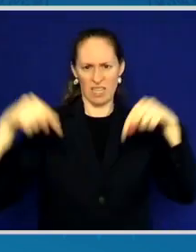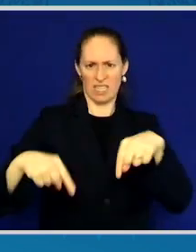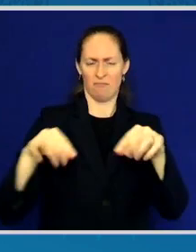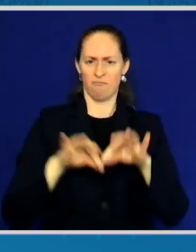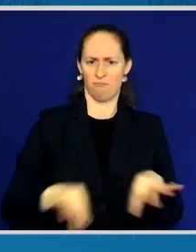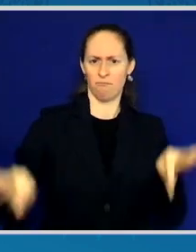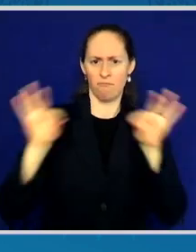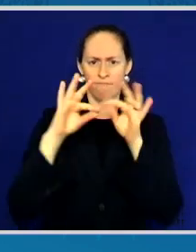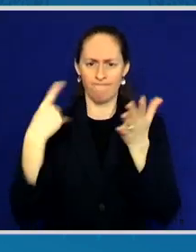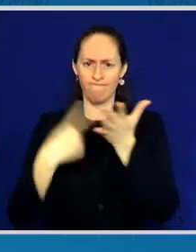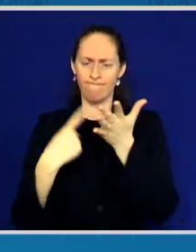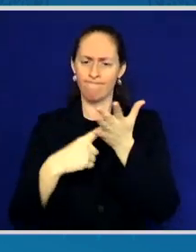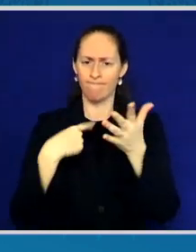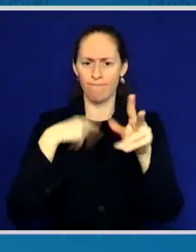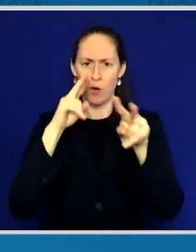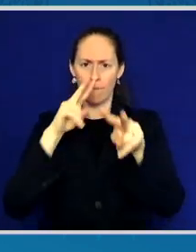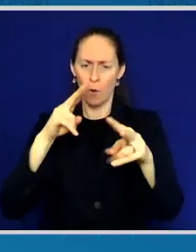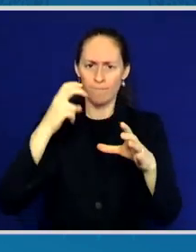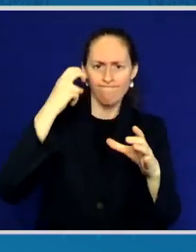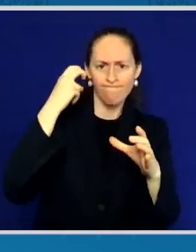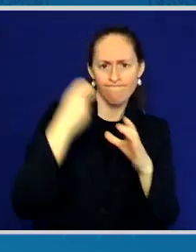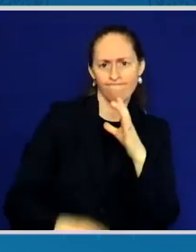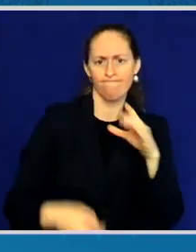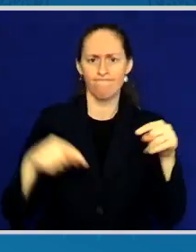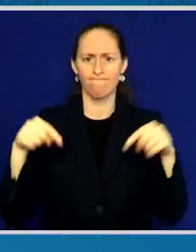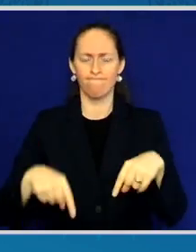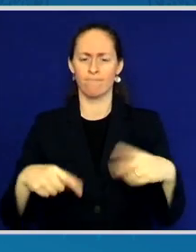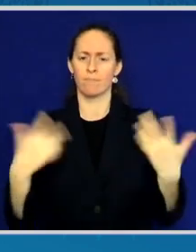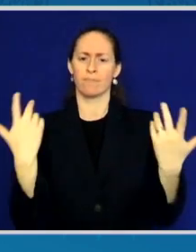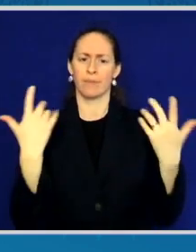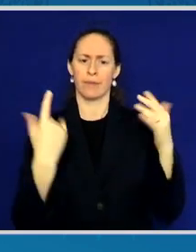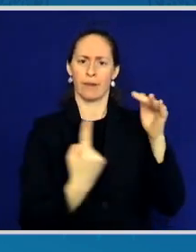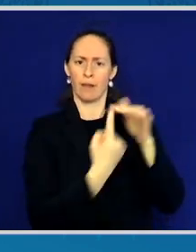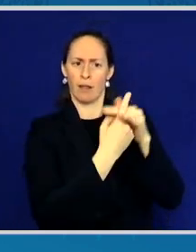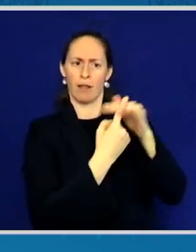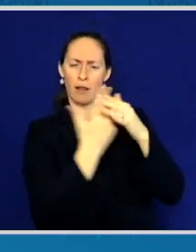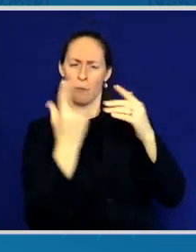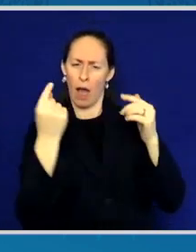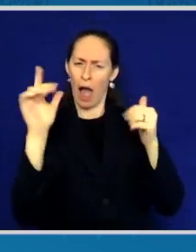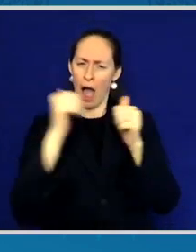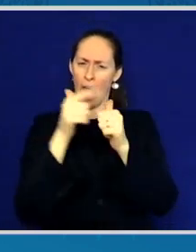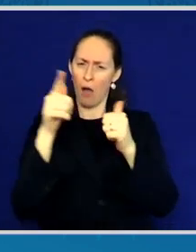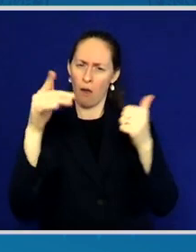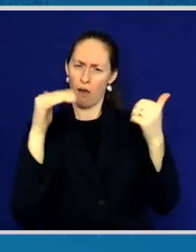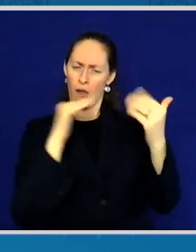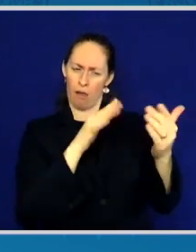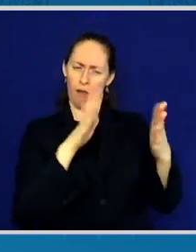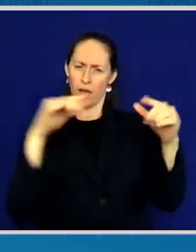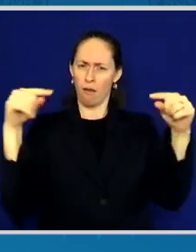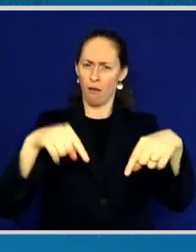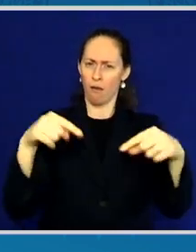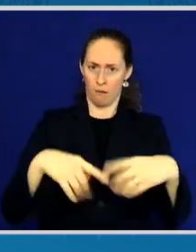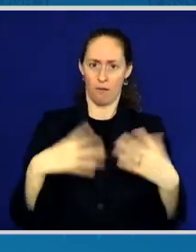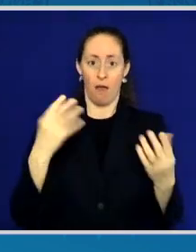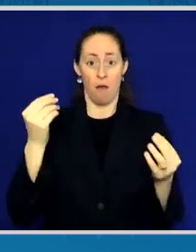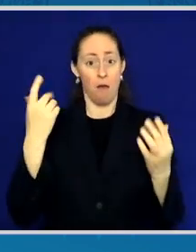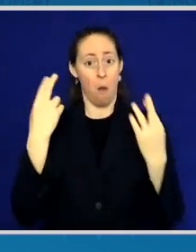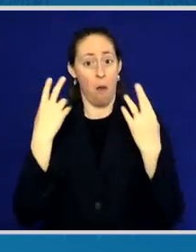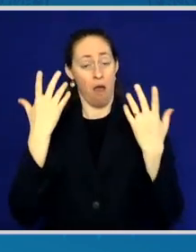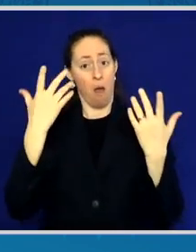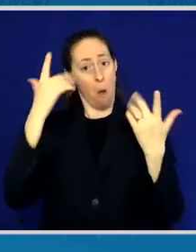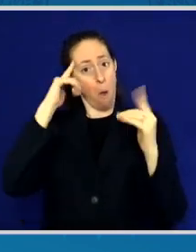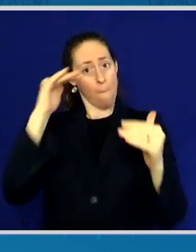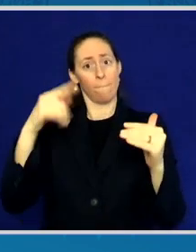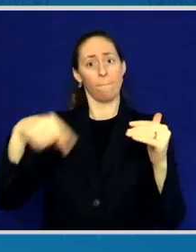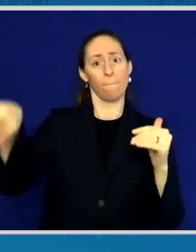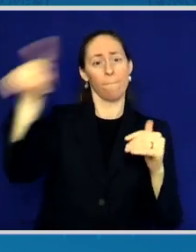get in depth about some of the issues that you all are addressing, but also to hopefully help the American people understand what's